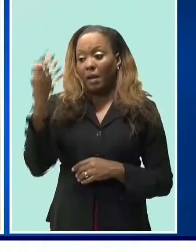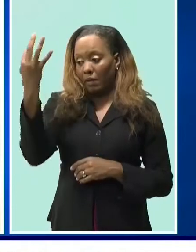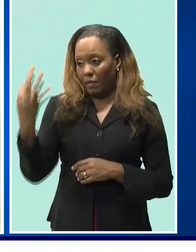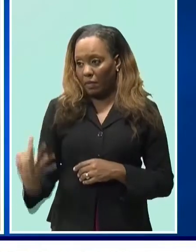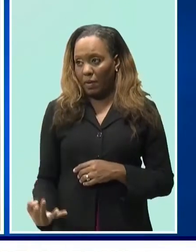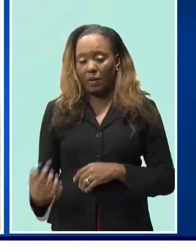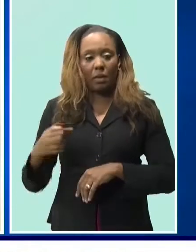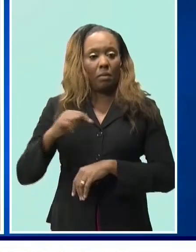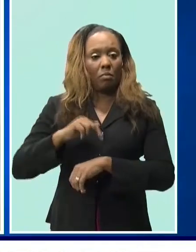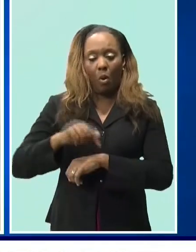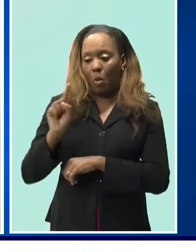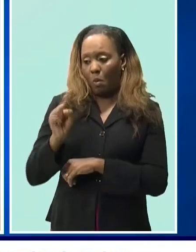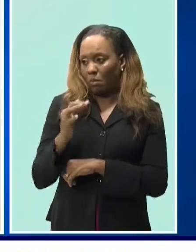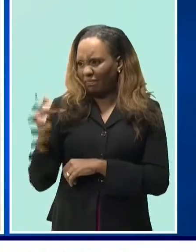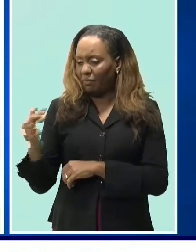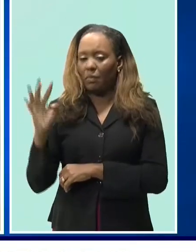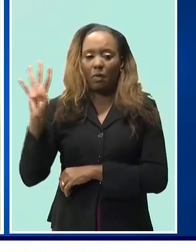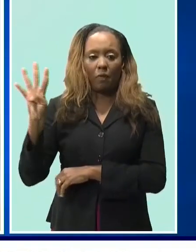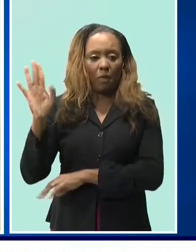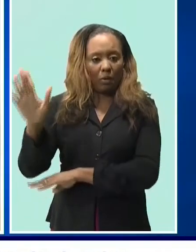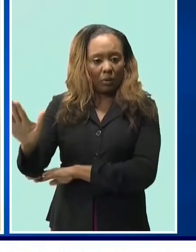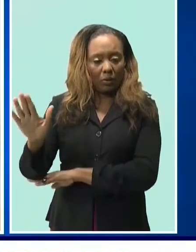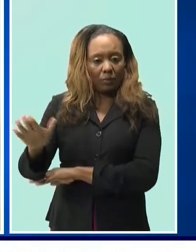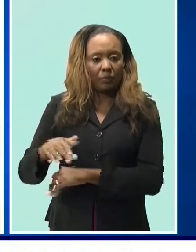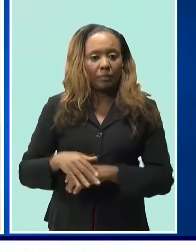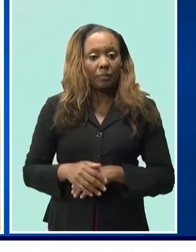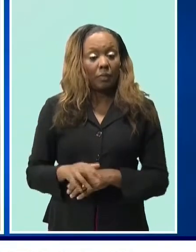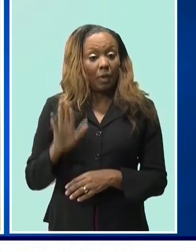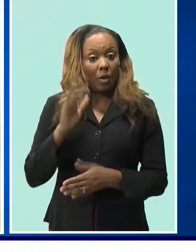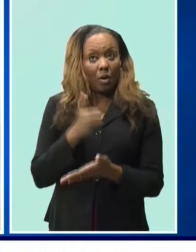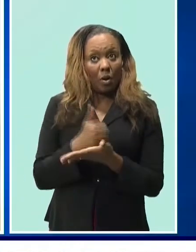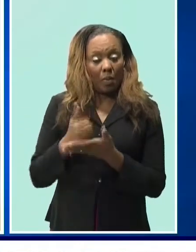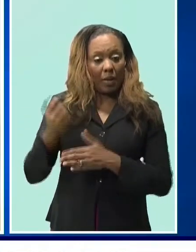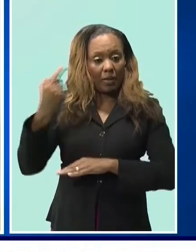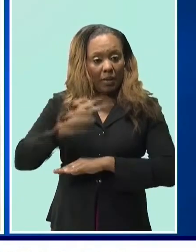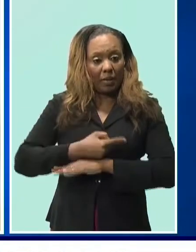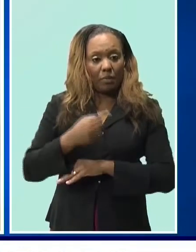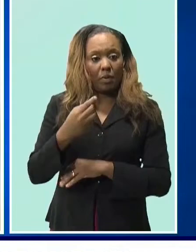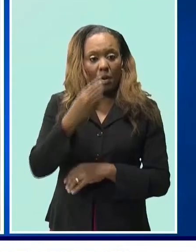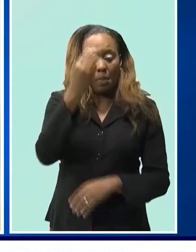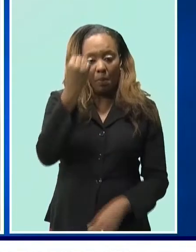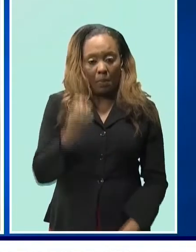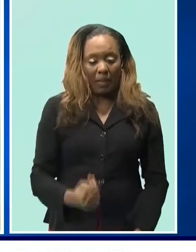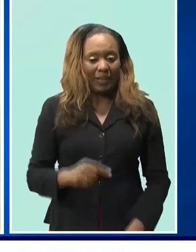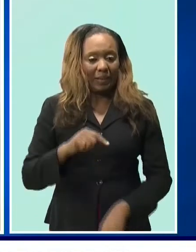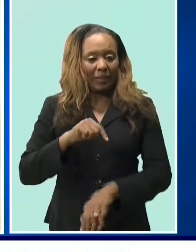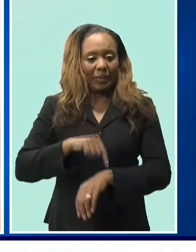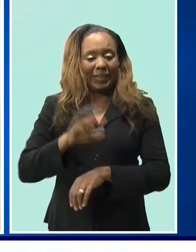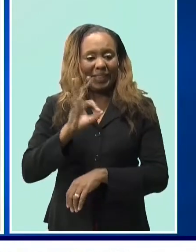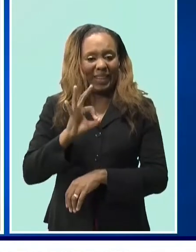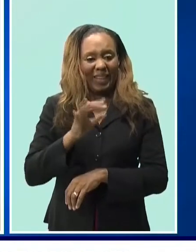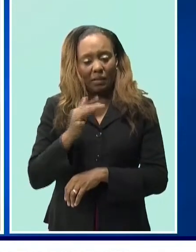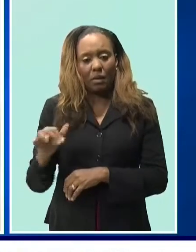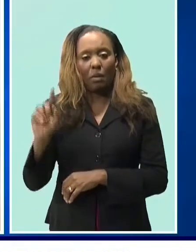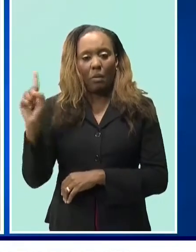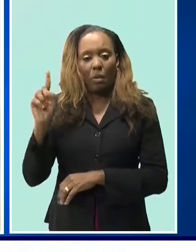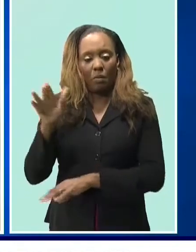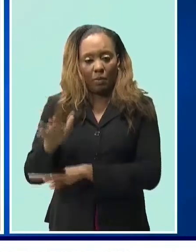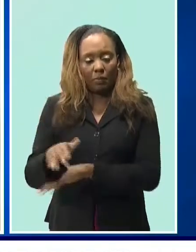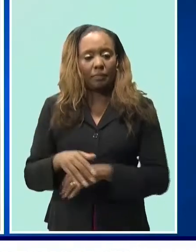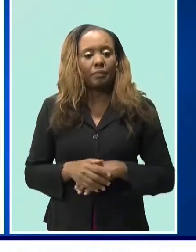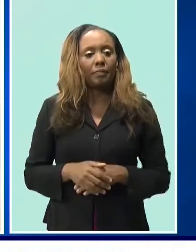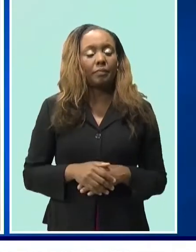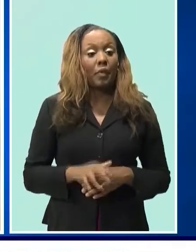Friday between 1 and 4 p.m. Your banking day will be Monday between 9 a.m. and 1 p.m.